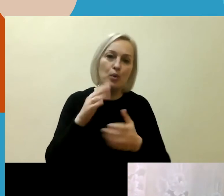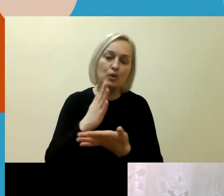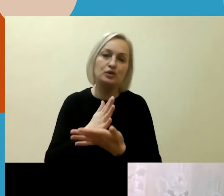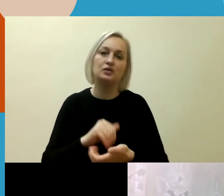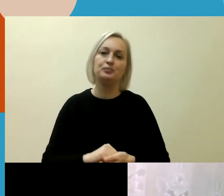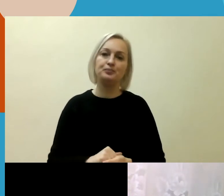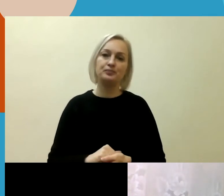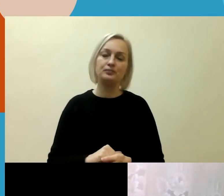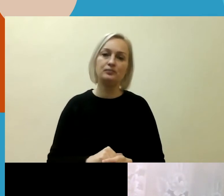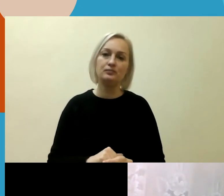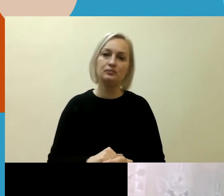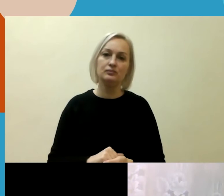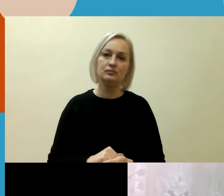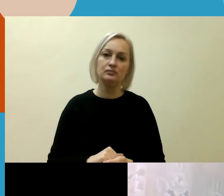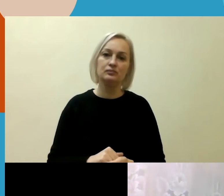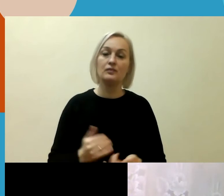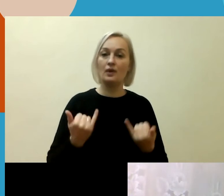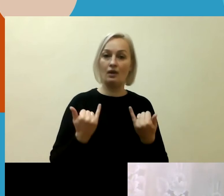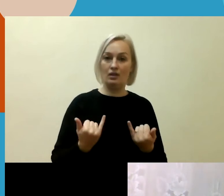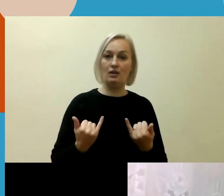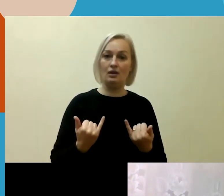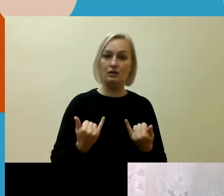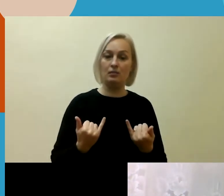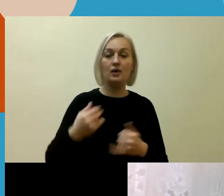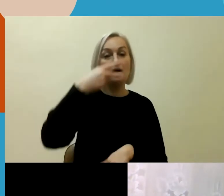excellent opportunities.